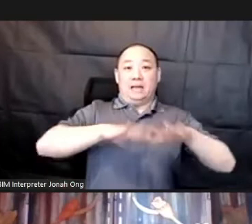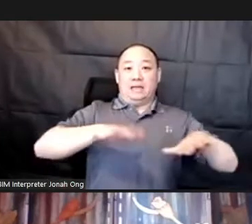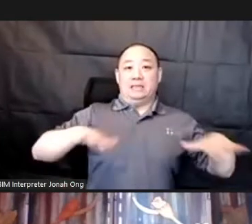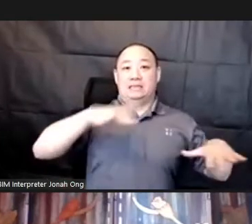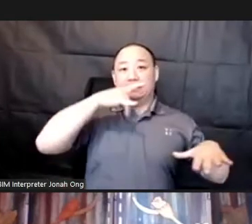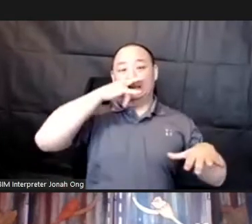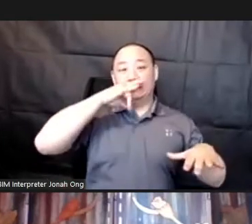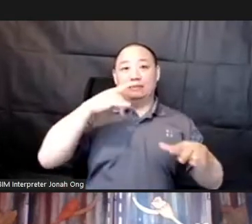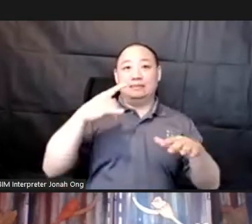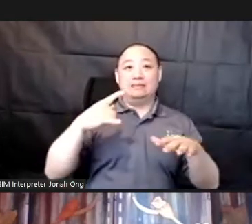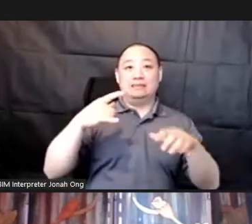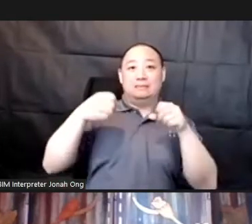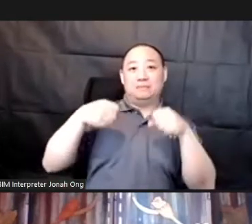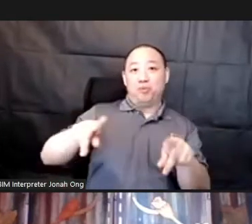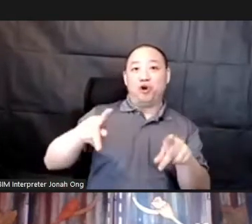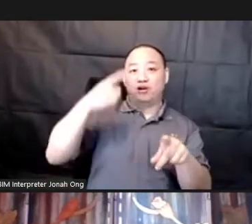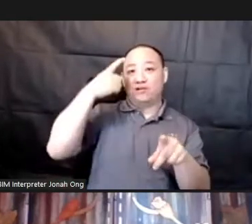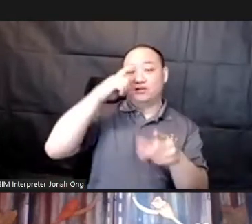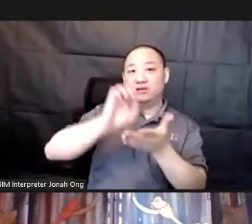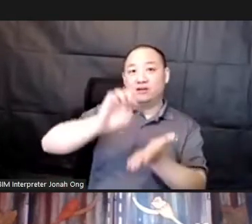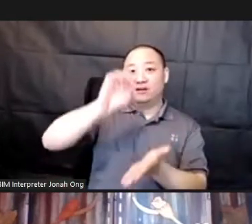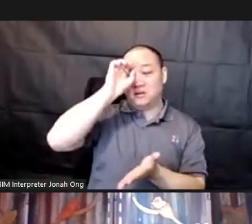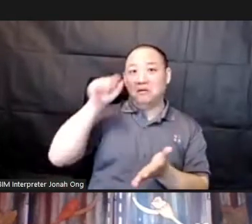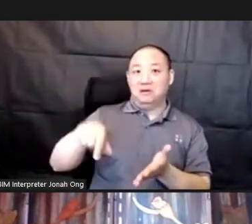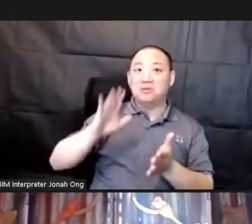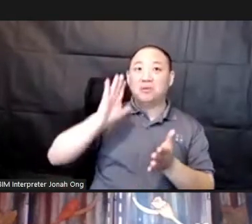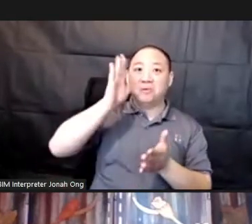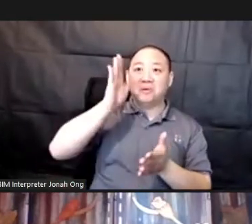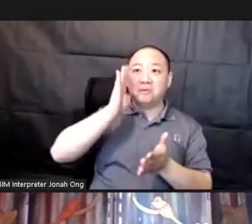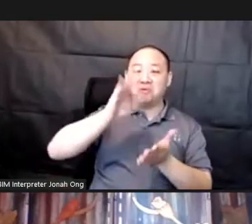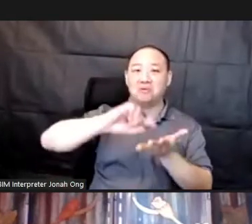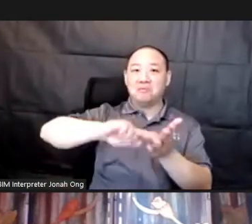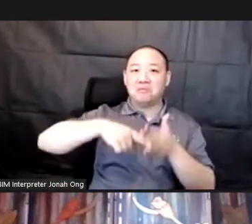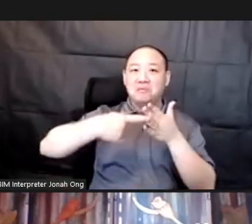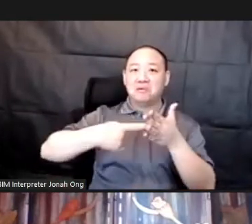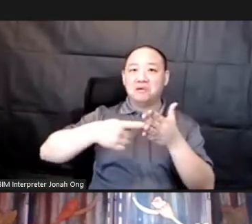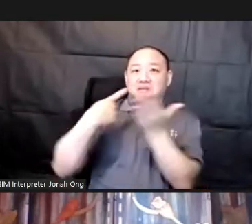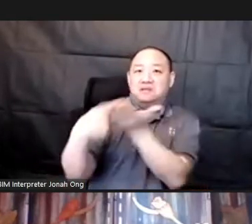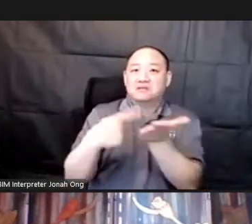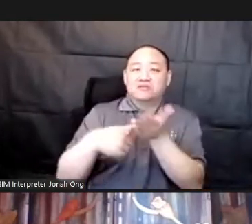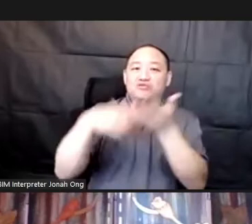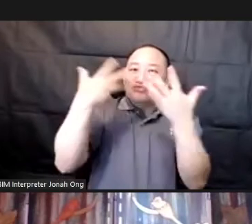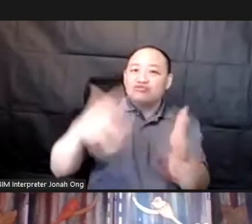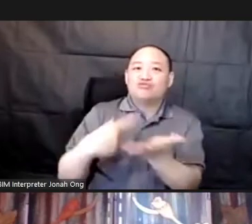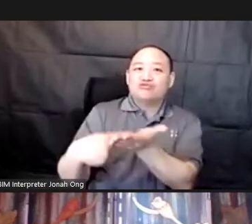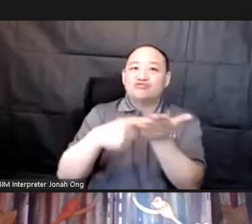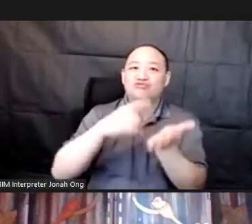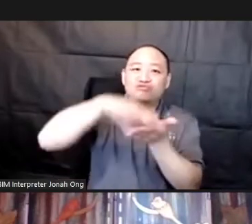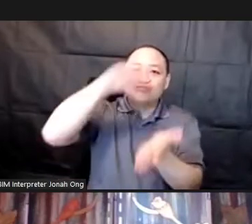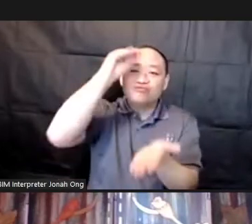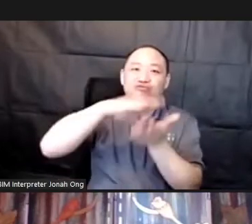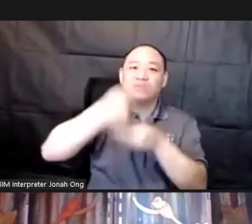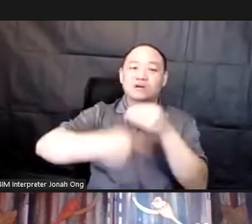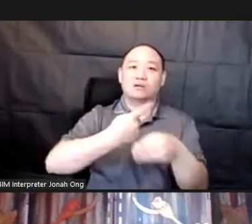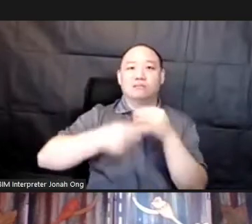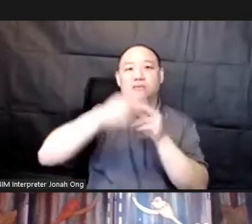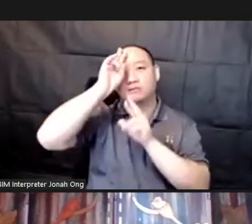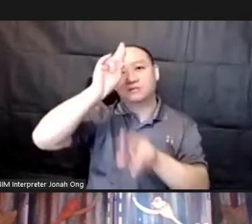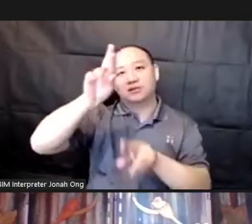they will be having and all these discussions, and then hopefully things change by then. But I see that as the future of